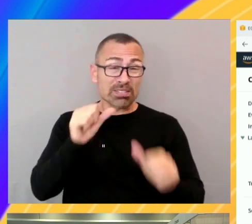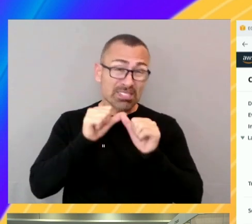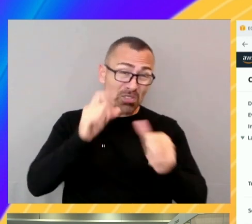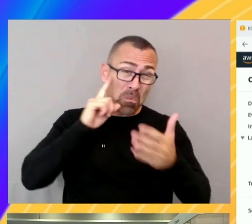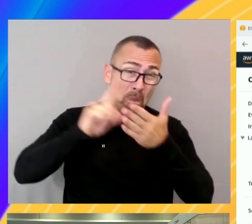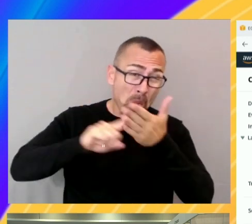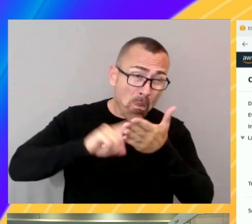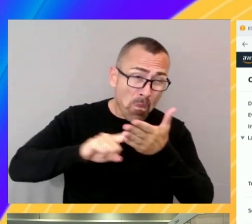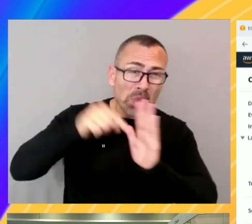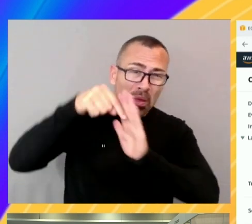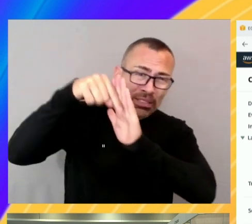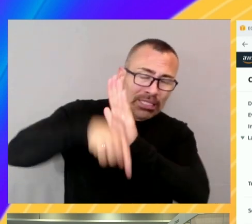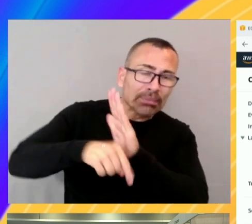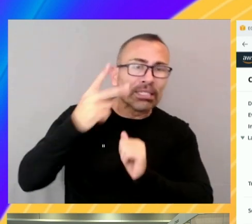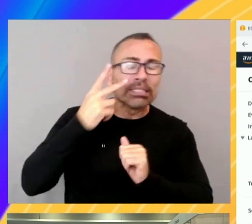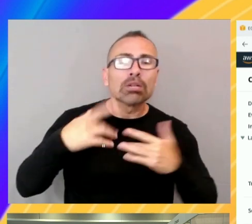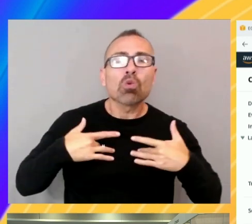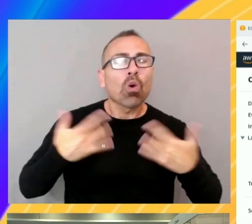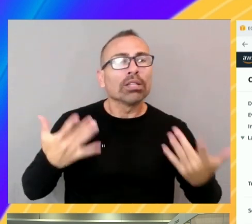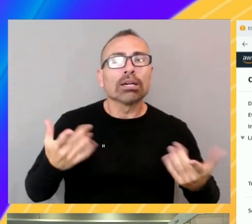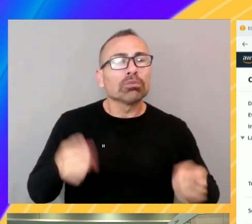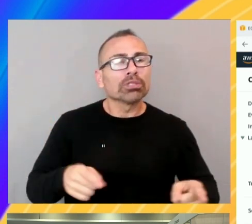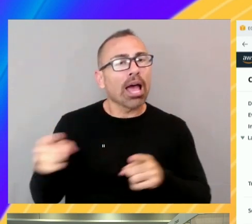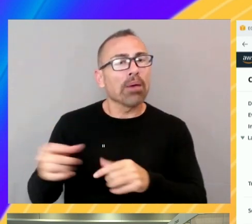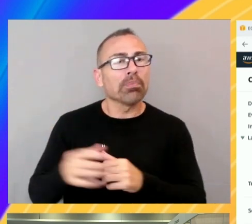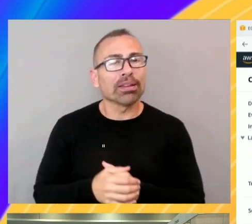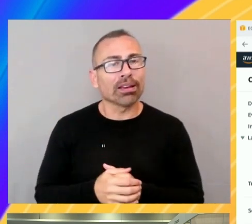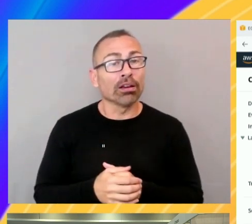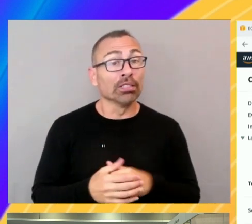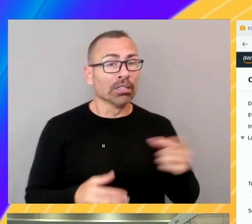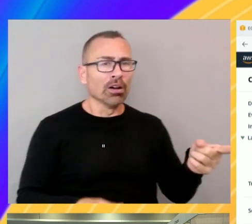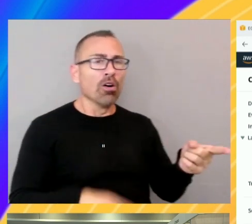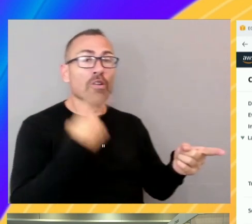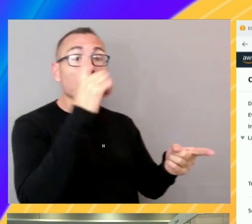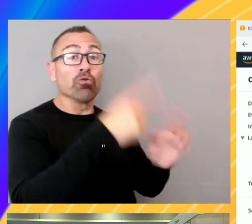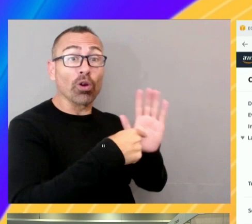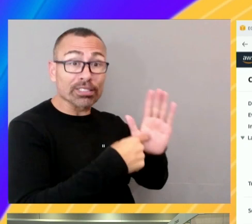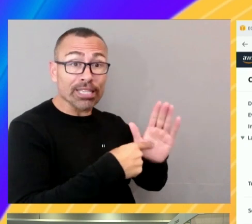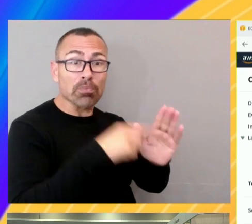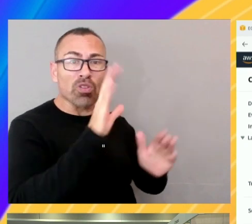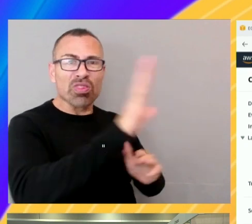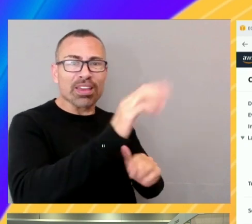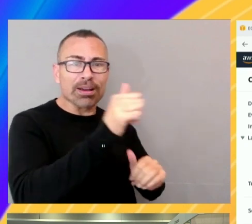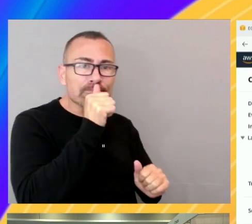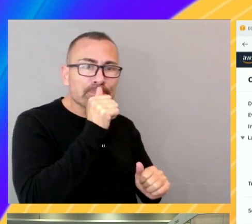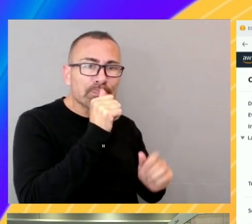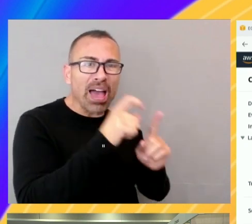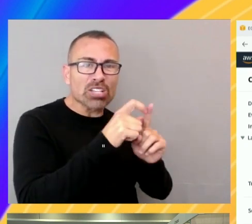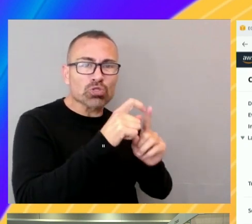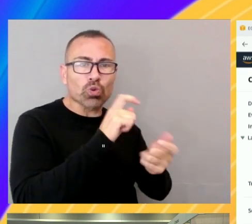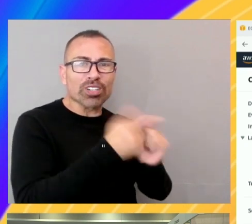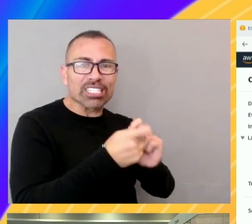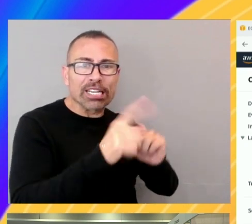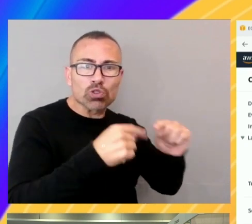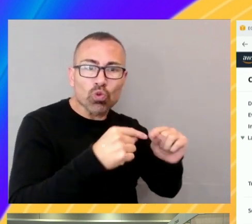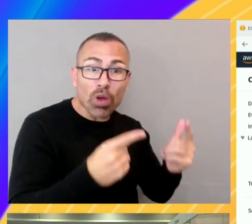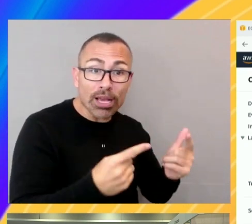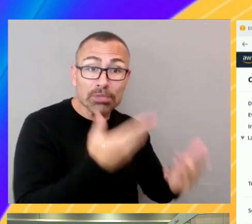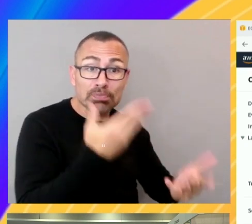was the last time that user's password changed? Yeah. Because is that when it was compromised, et cetera, et cetera. Exactly.